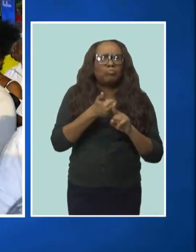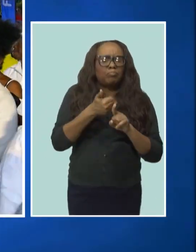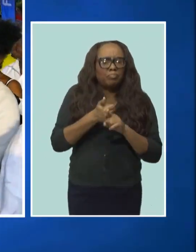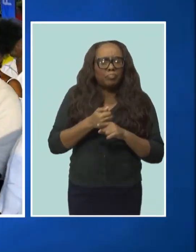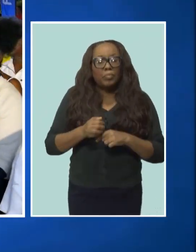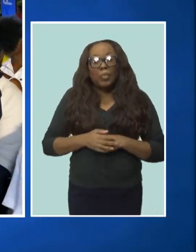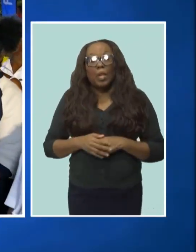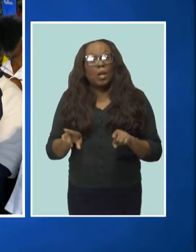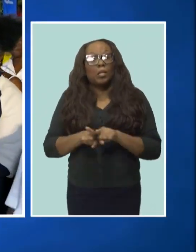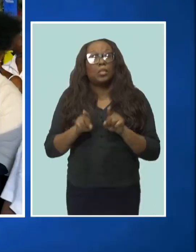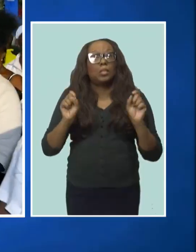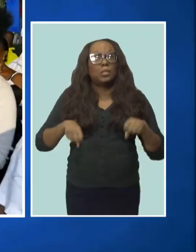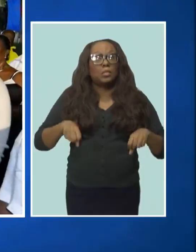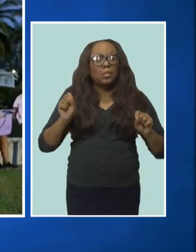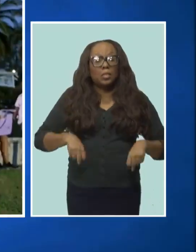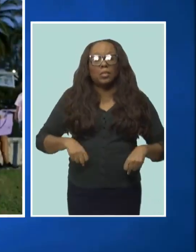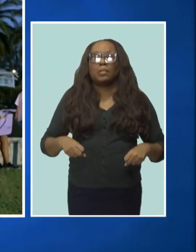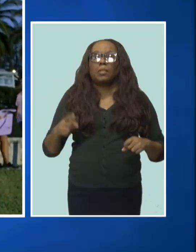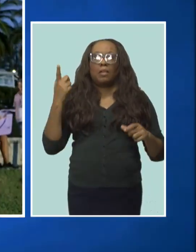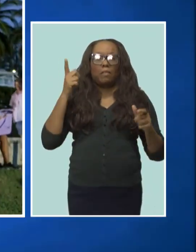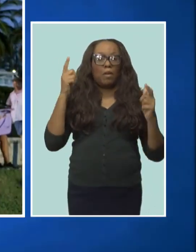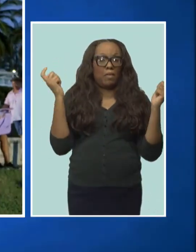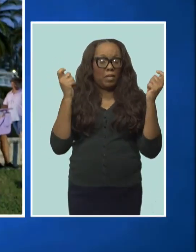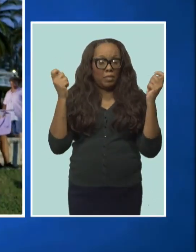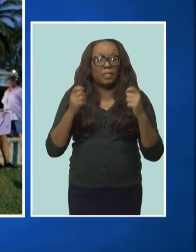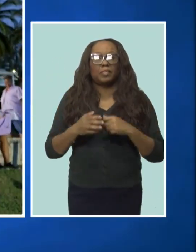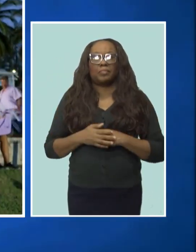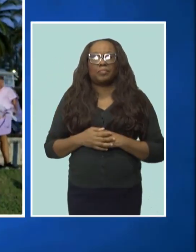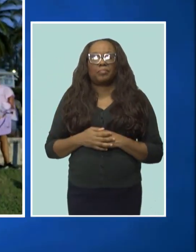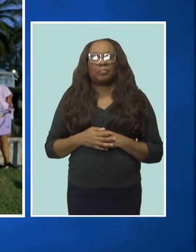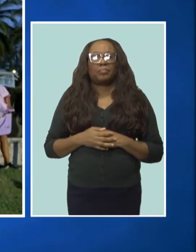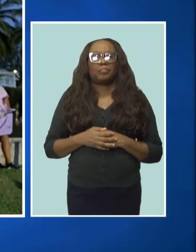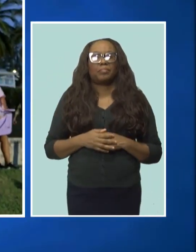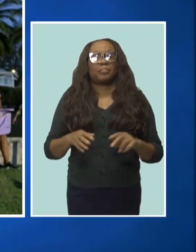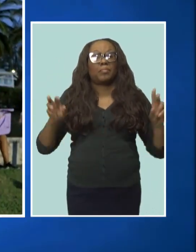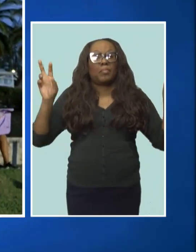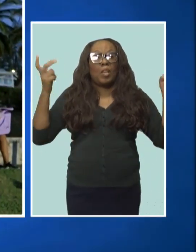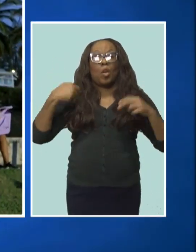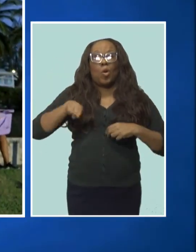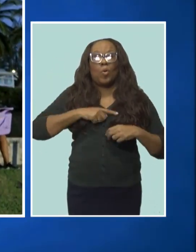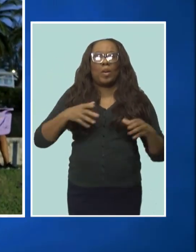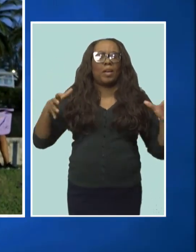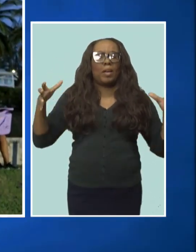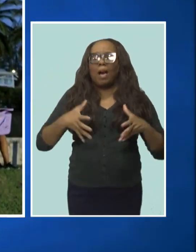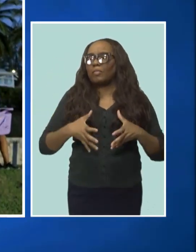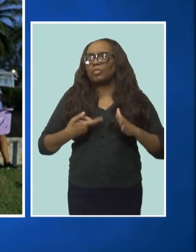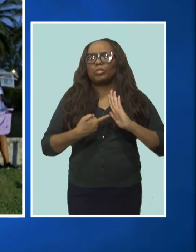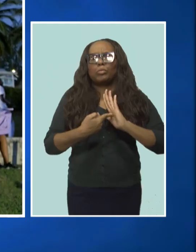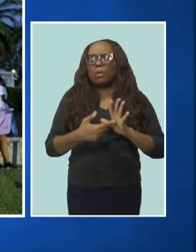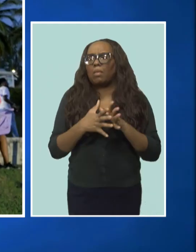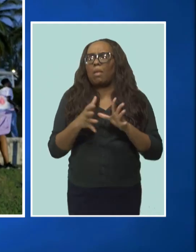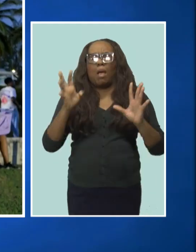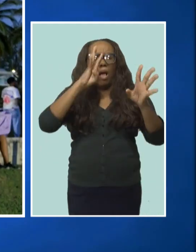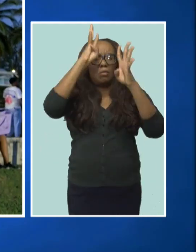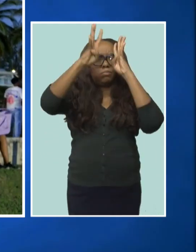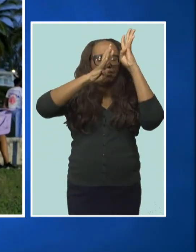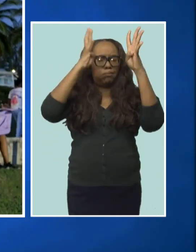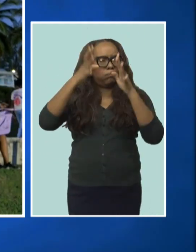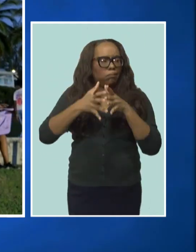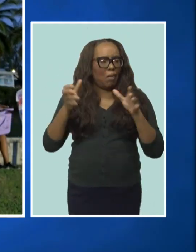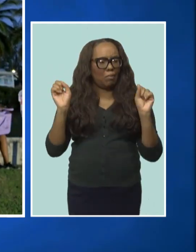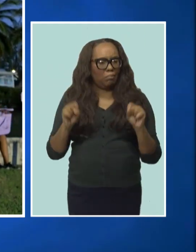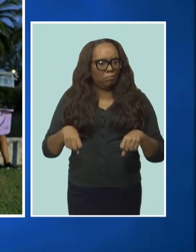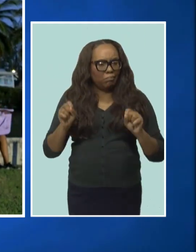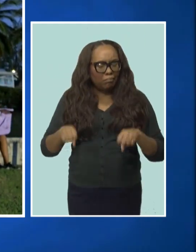of the potential of the festival. Regathering is unlocking a lot of the creativity and a lot of the potential that